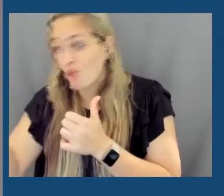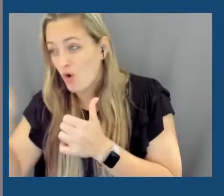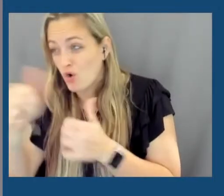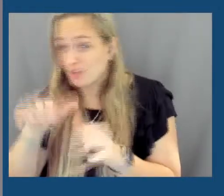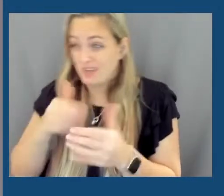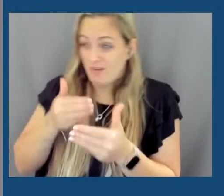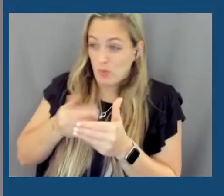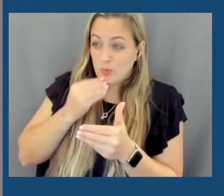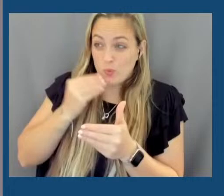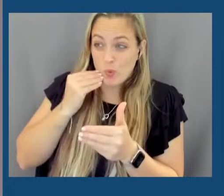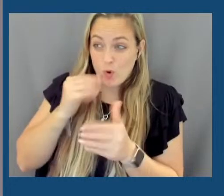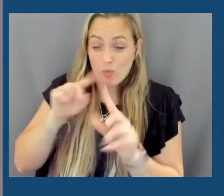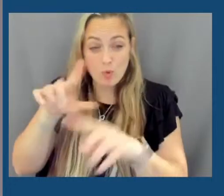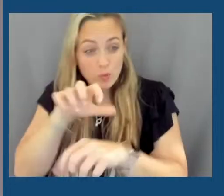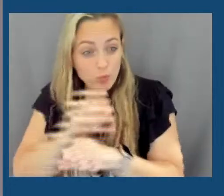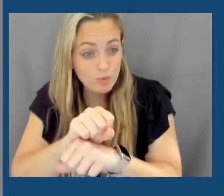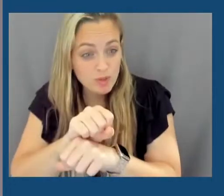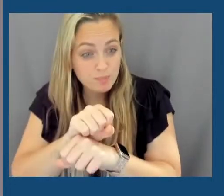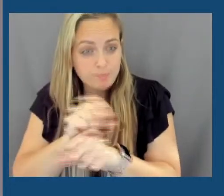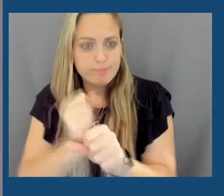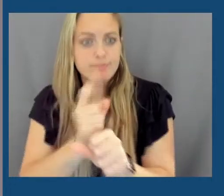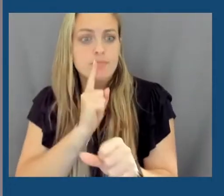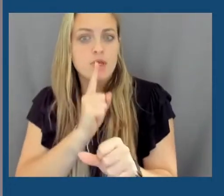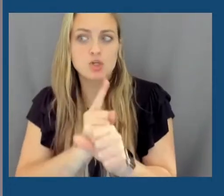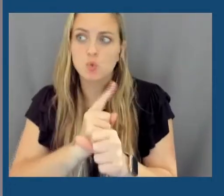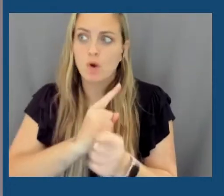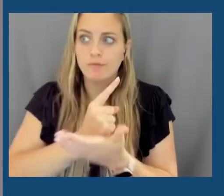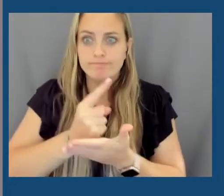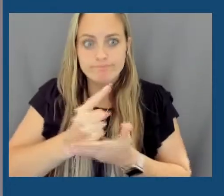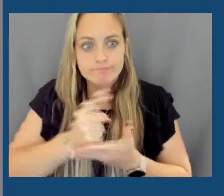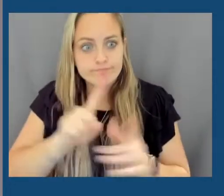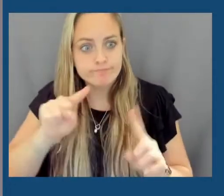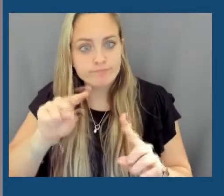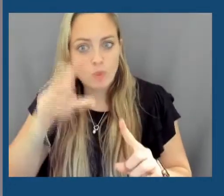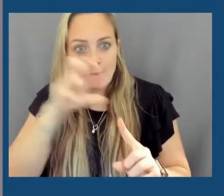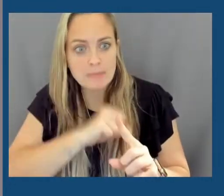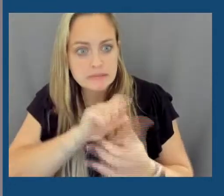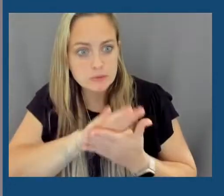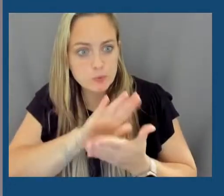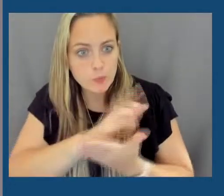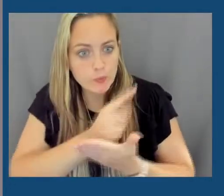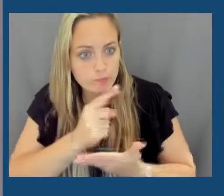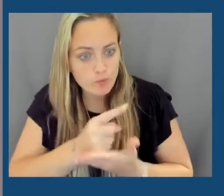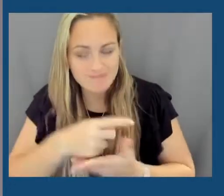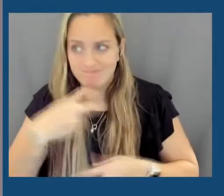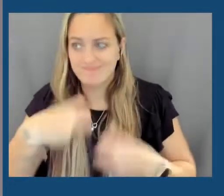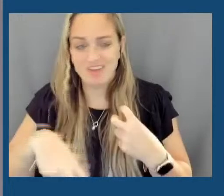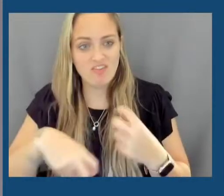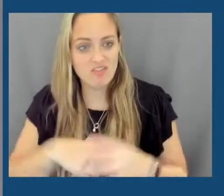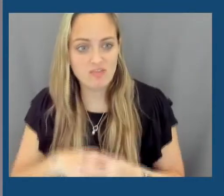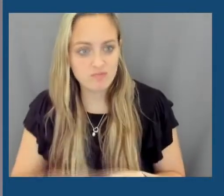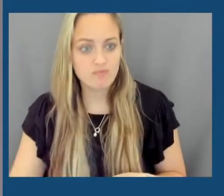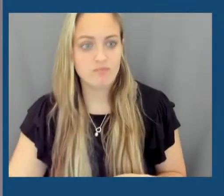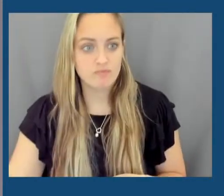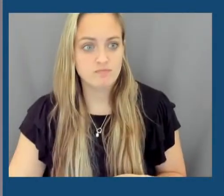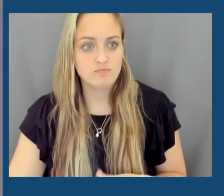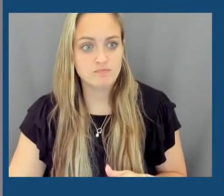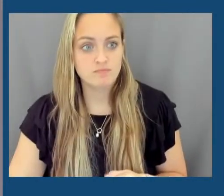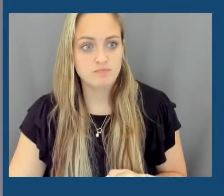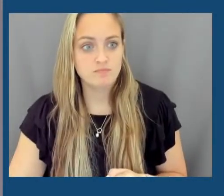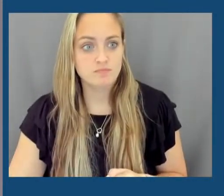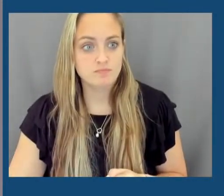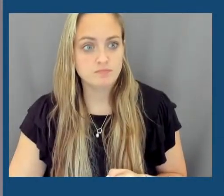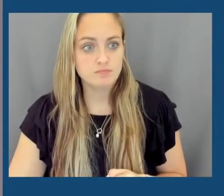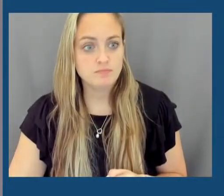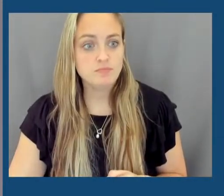to their appointment, making sure they go every week while they're missing school. It's hard, it doesn't happen. I said, let's get these services in the